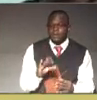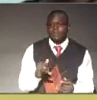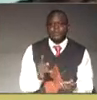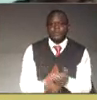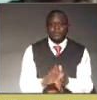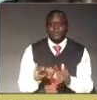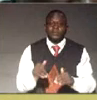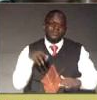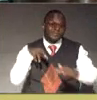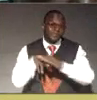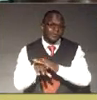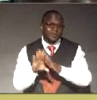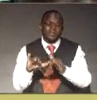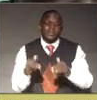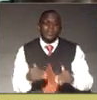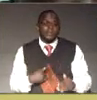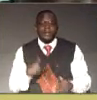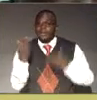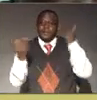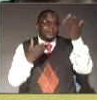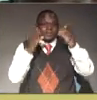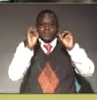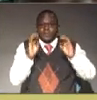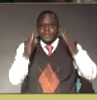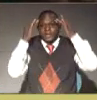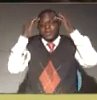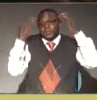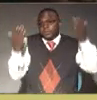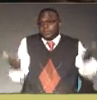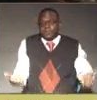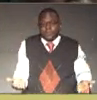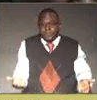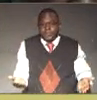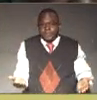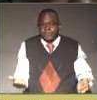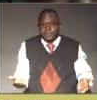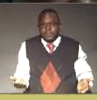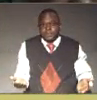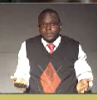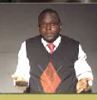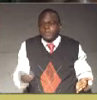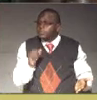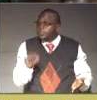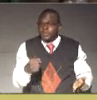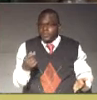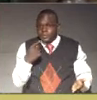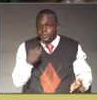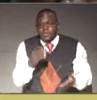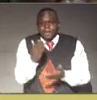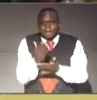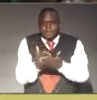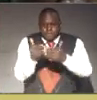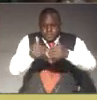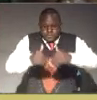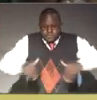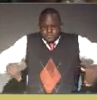it fraudulently, I have no idea. I didn't even know him then. So I cannot be part of any kind